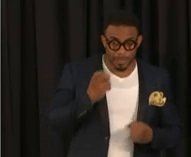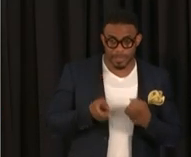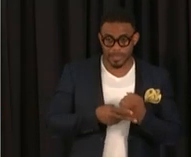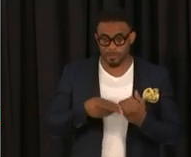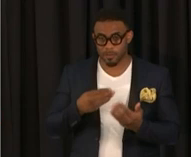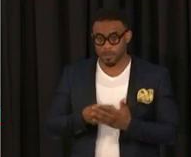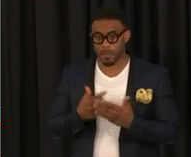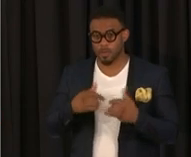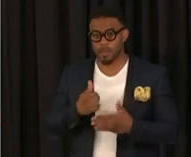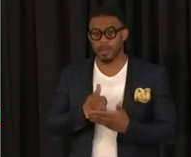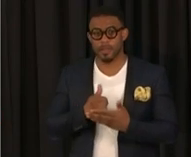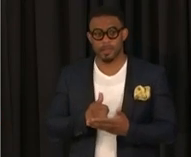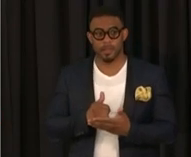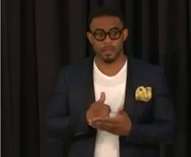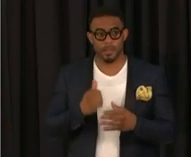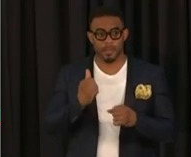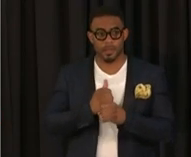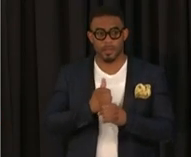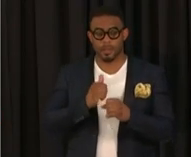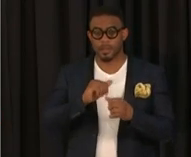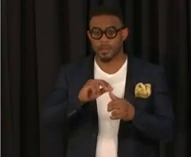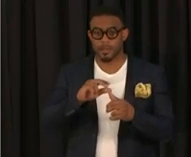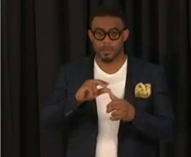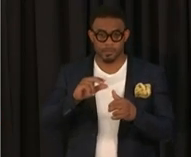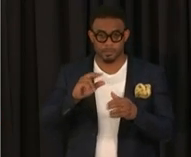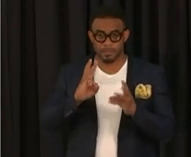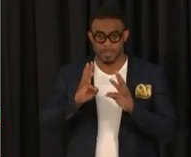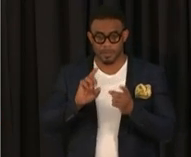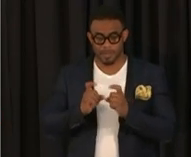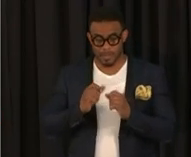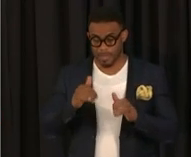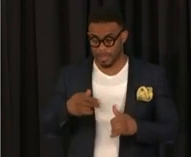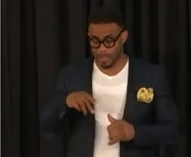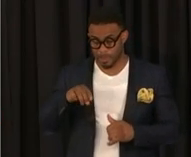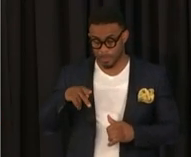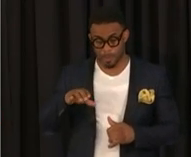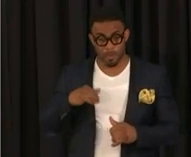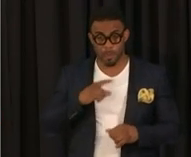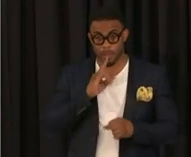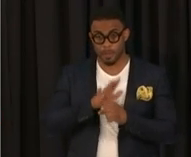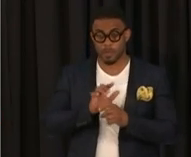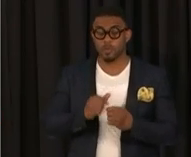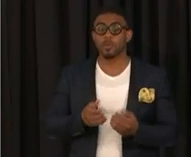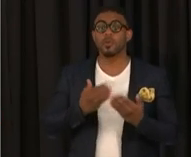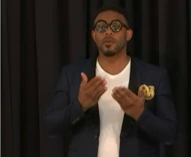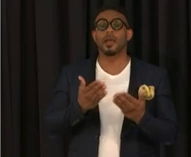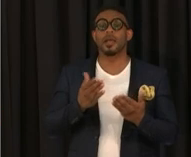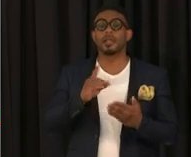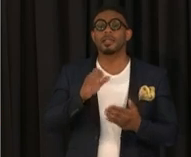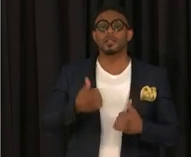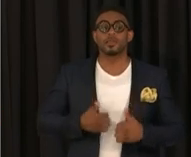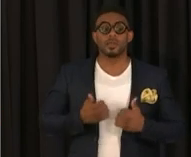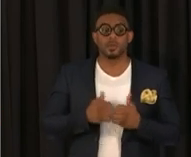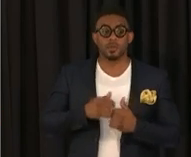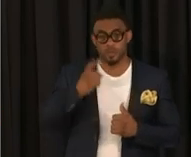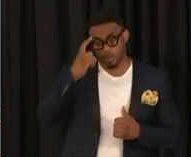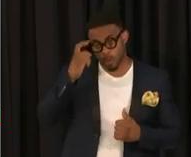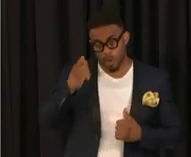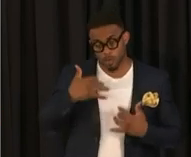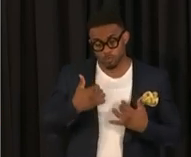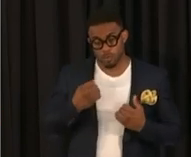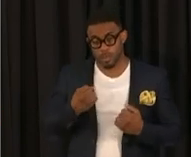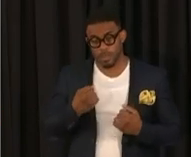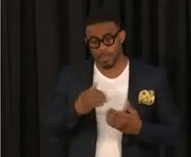and save money while helping fight climate change. At Pepco, we are committed to providing district residents with